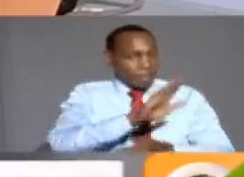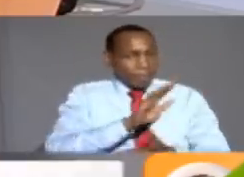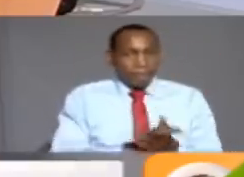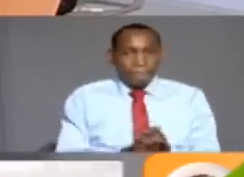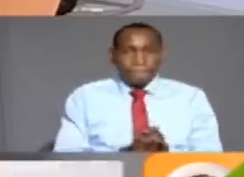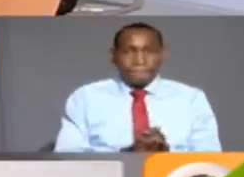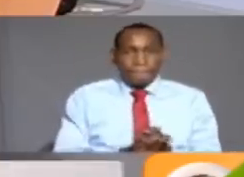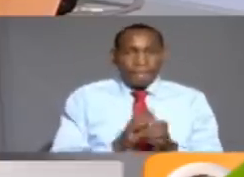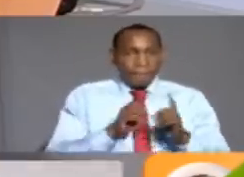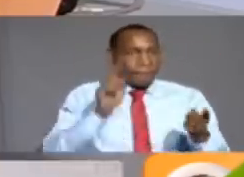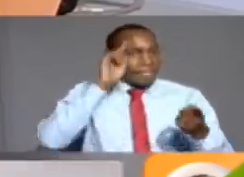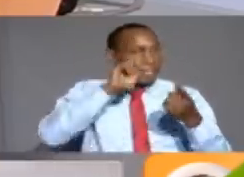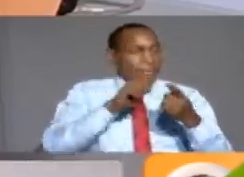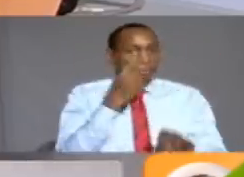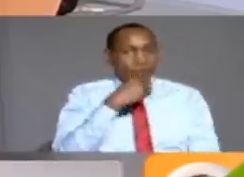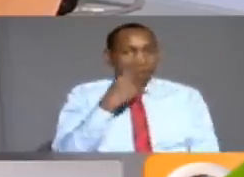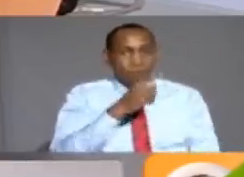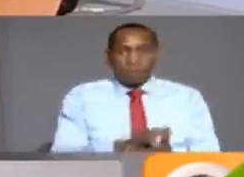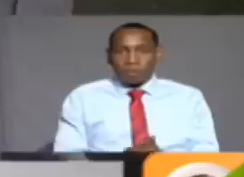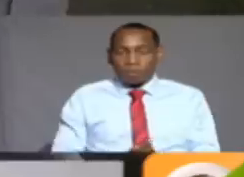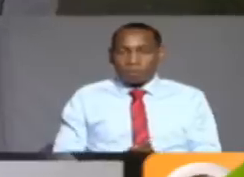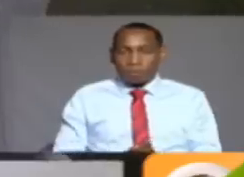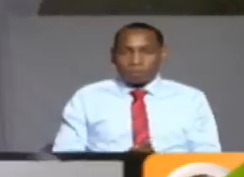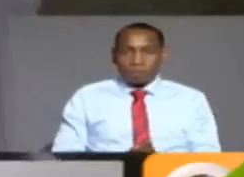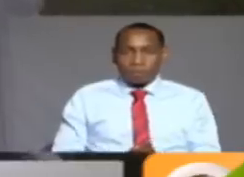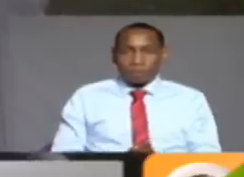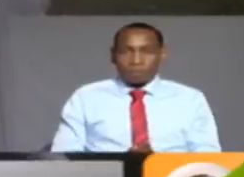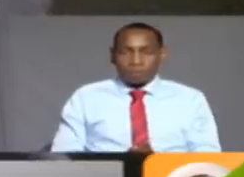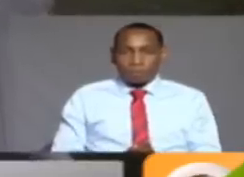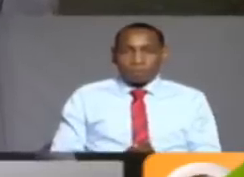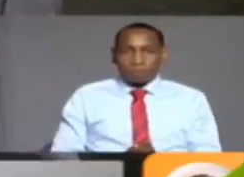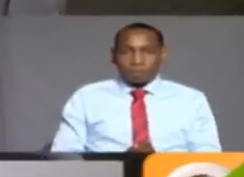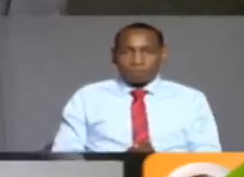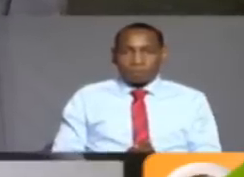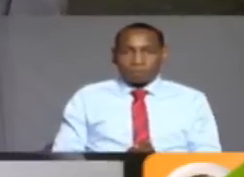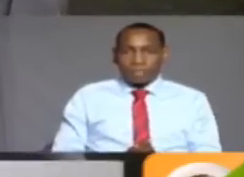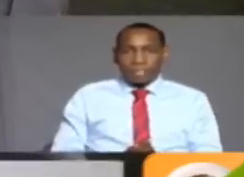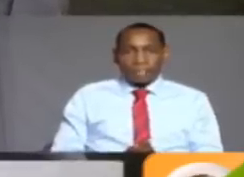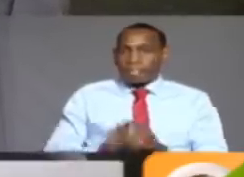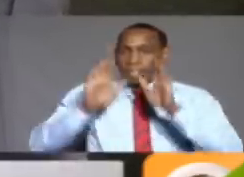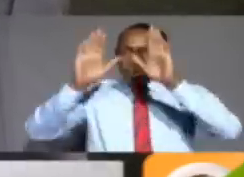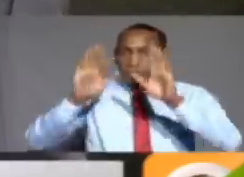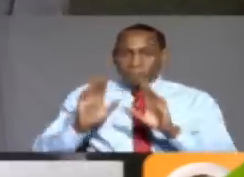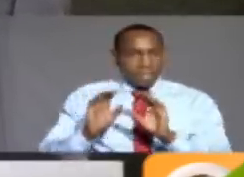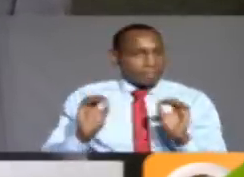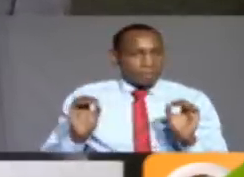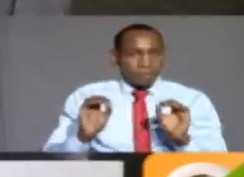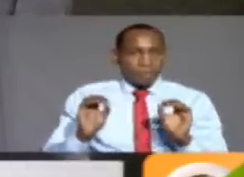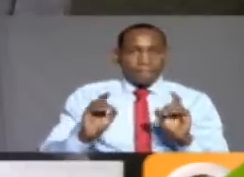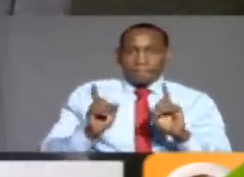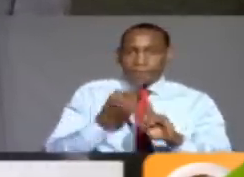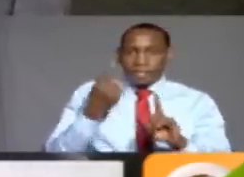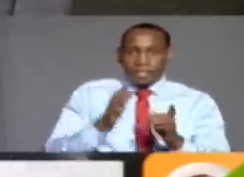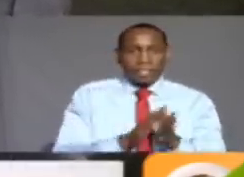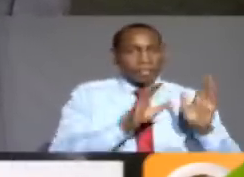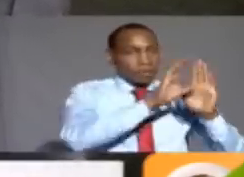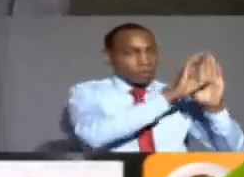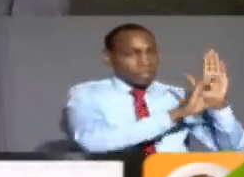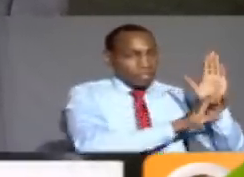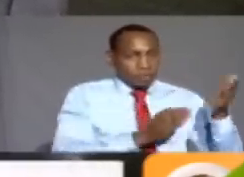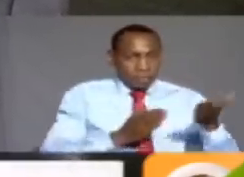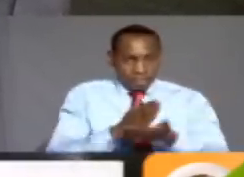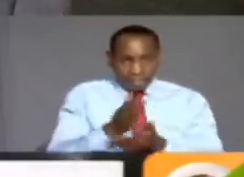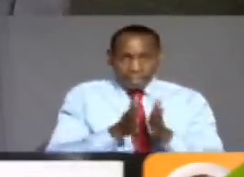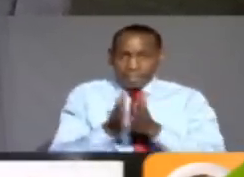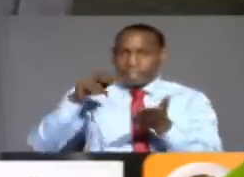but anyway, who was he talking to? Was he talking to you? My wanting to be president is inconsequential and immaterial here. First of all, it's a constitutional right.